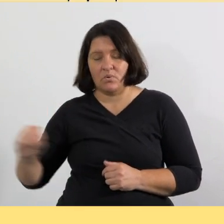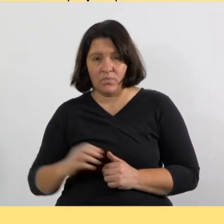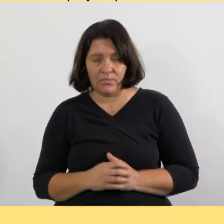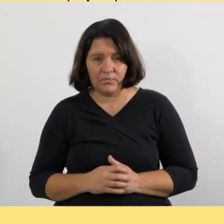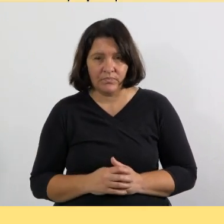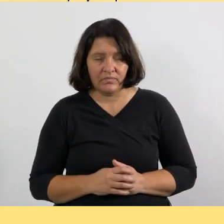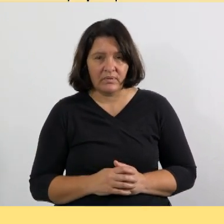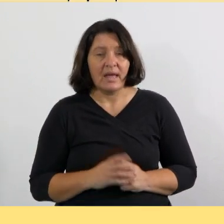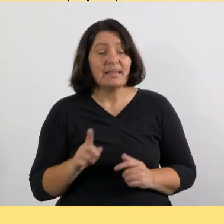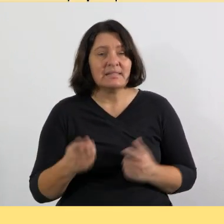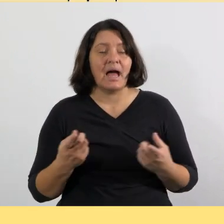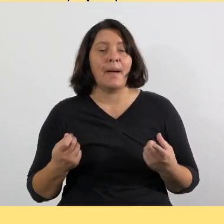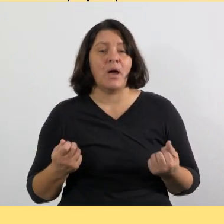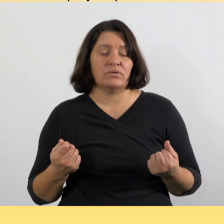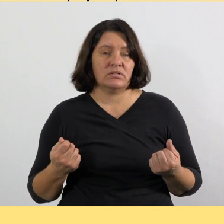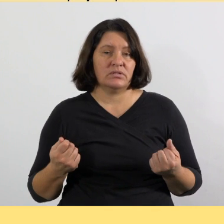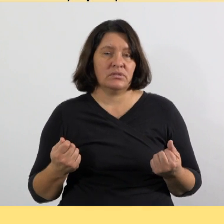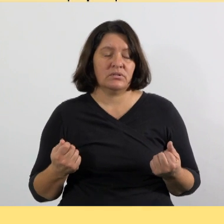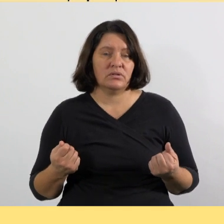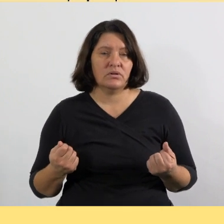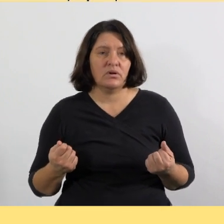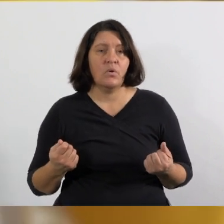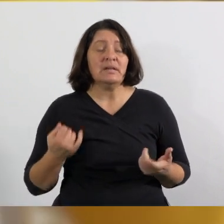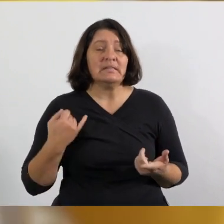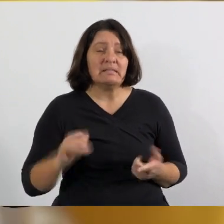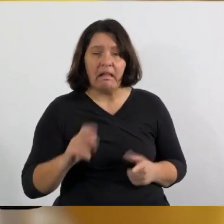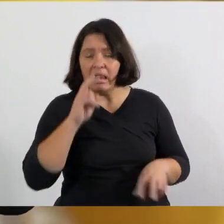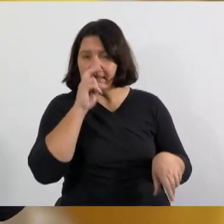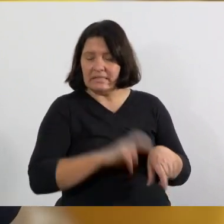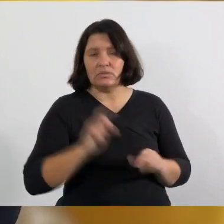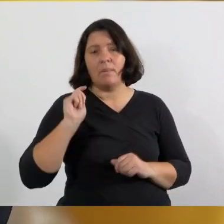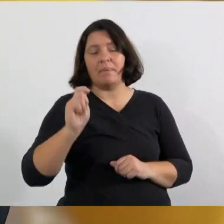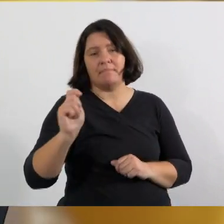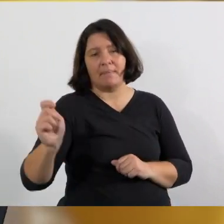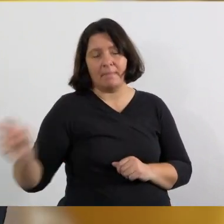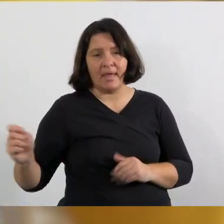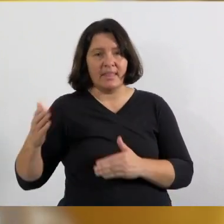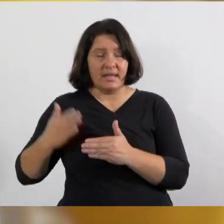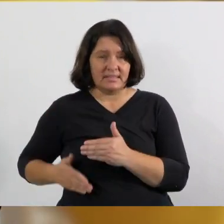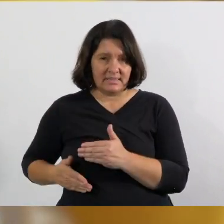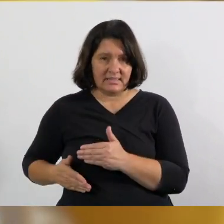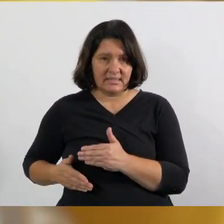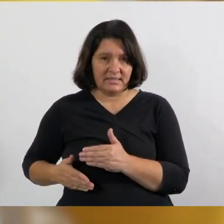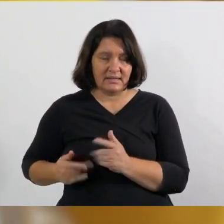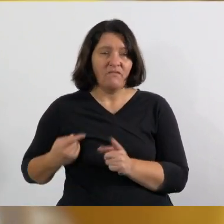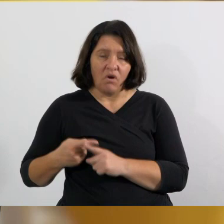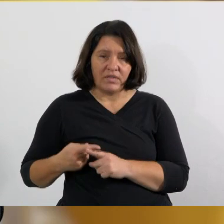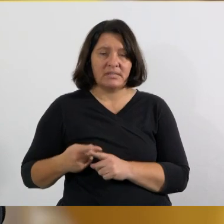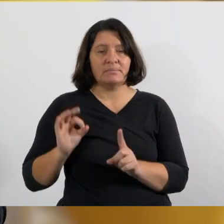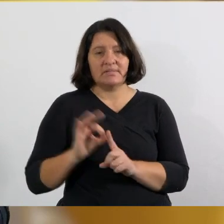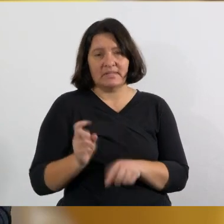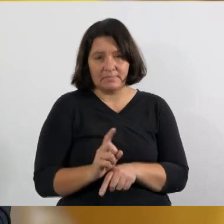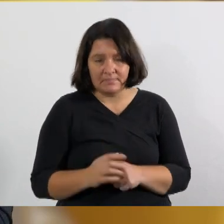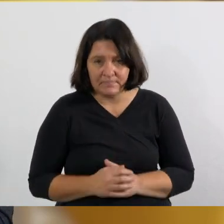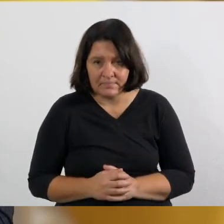93,770. This is the amount of money that we owe our creditors at the end of this particular